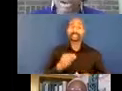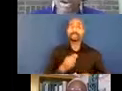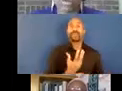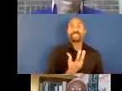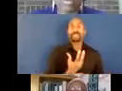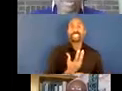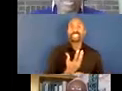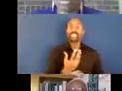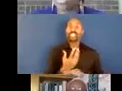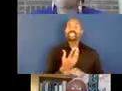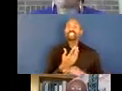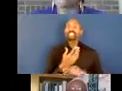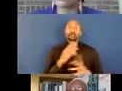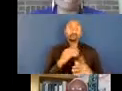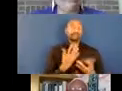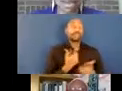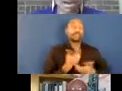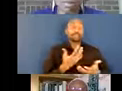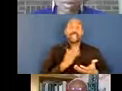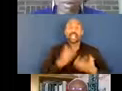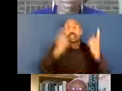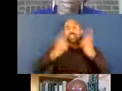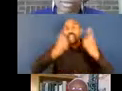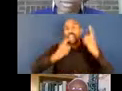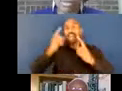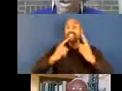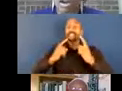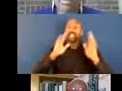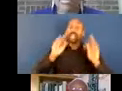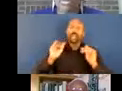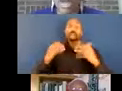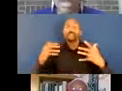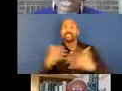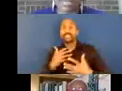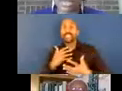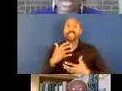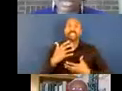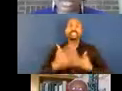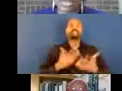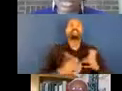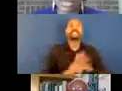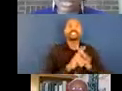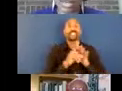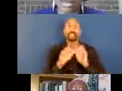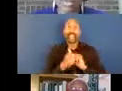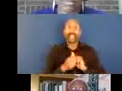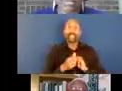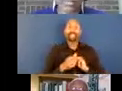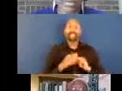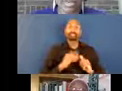our hopes and fears are cobbled by our poems, carved from the rock experiences of our daily